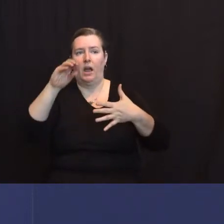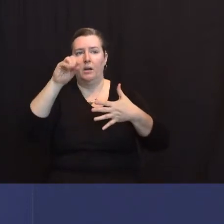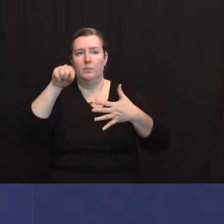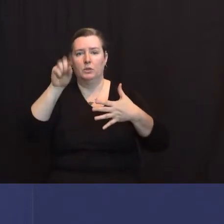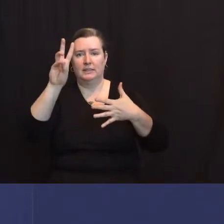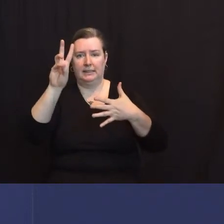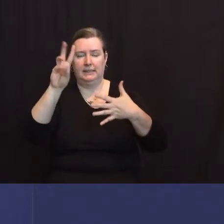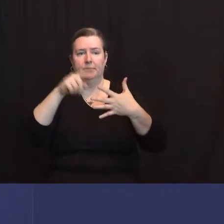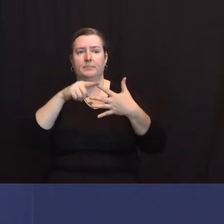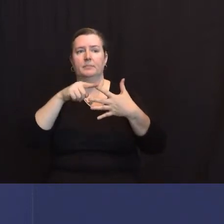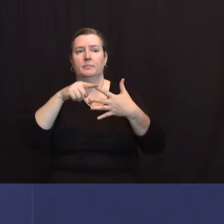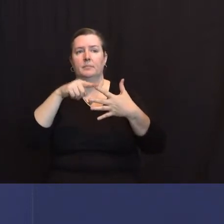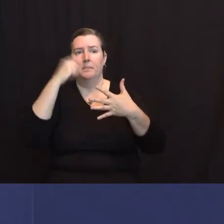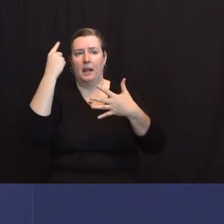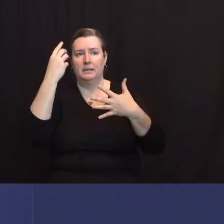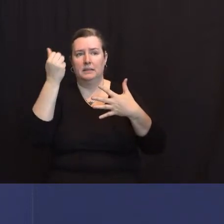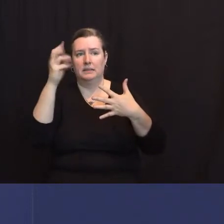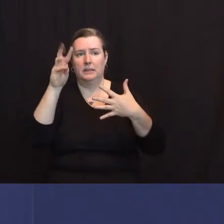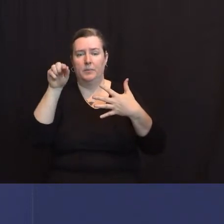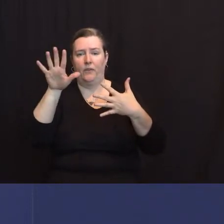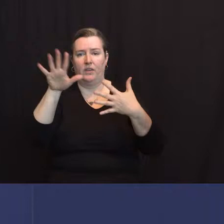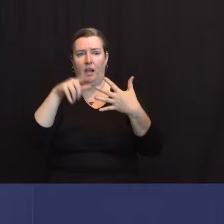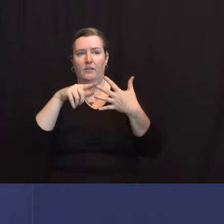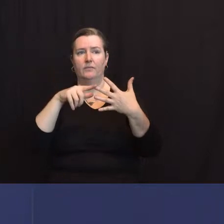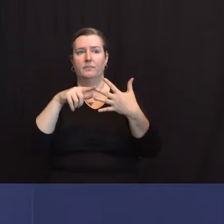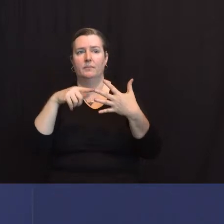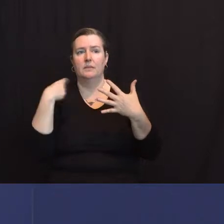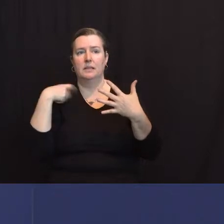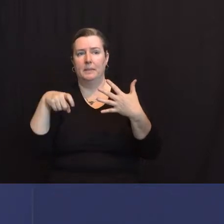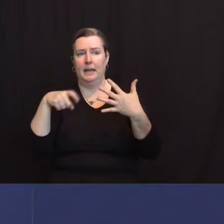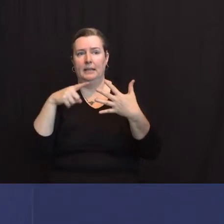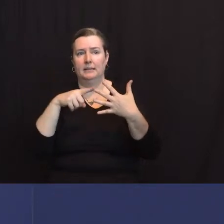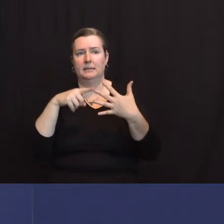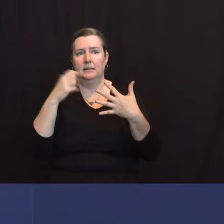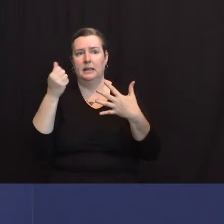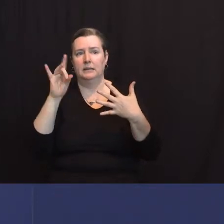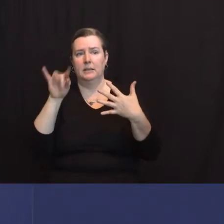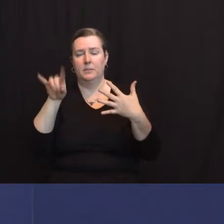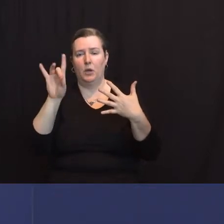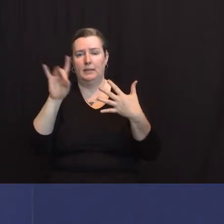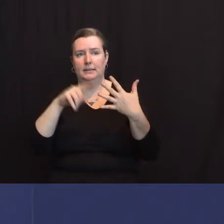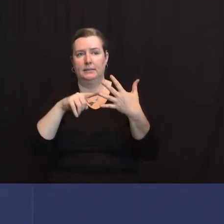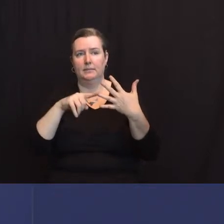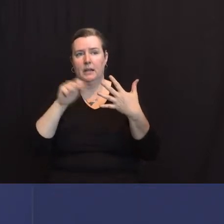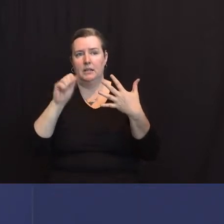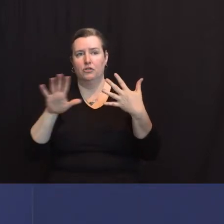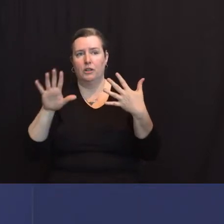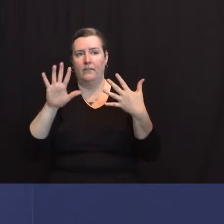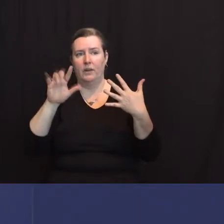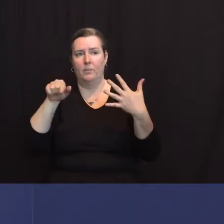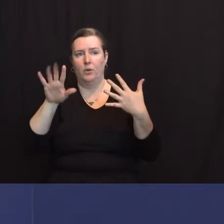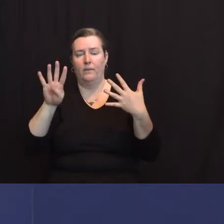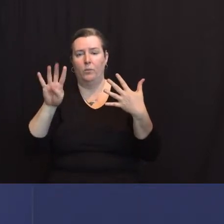black, 16.5%, Hispanic, 18.8%, Asian, 5.1%, other, 4%.